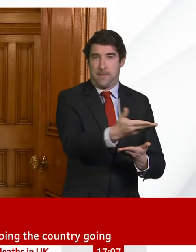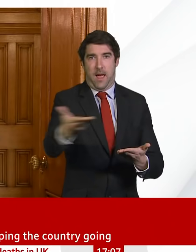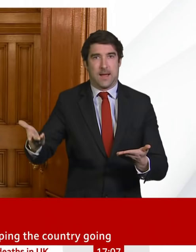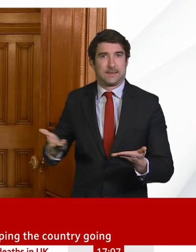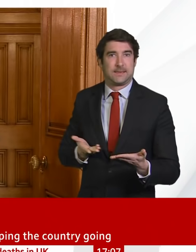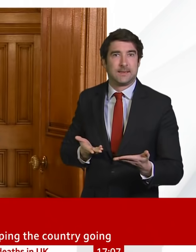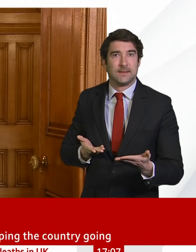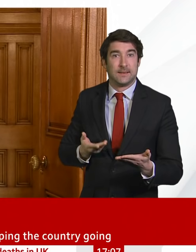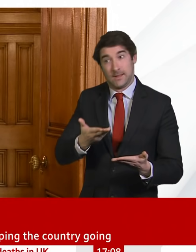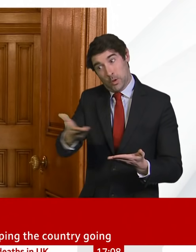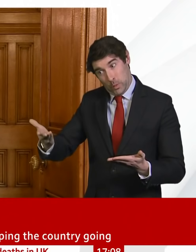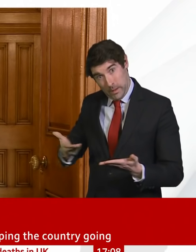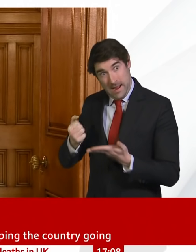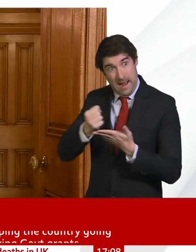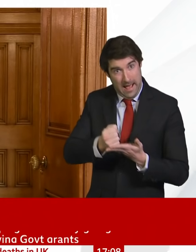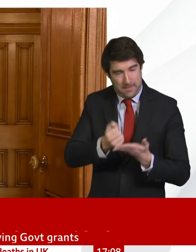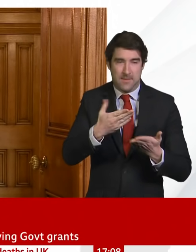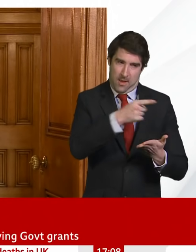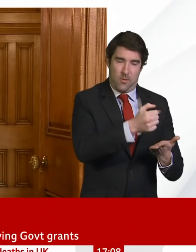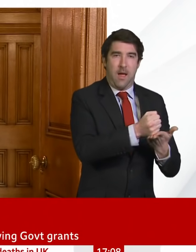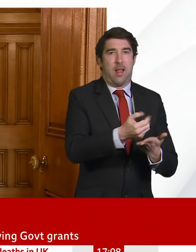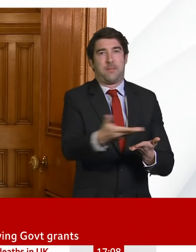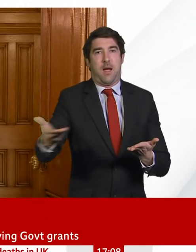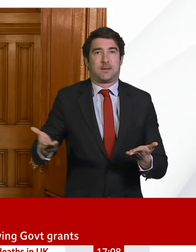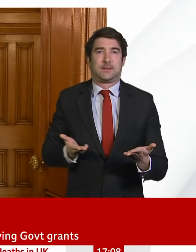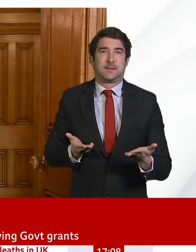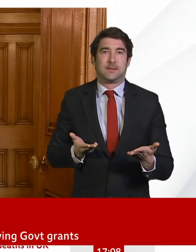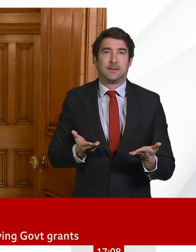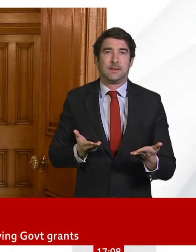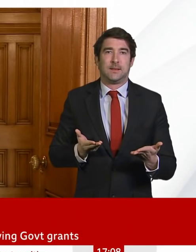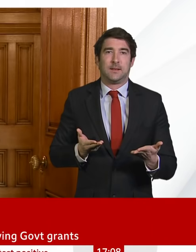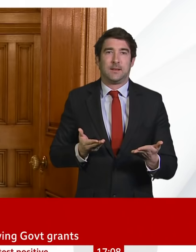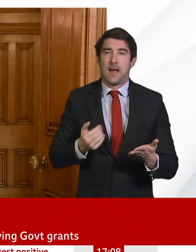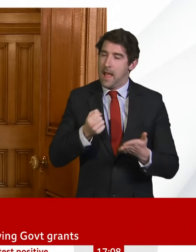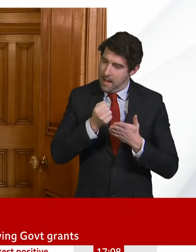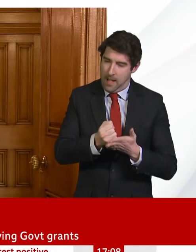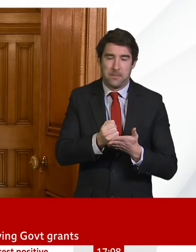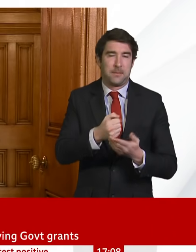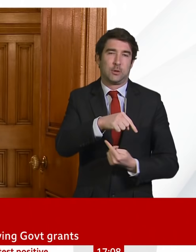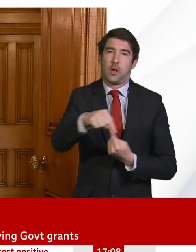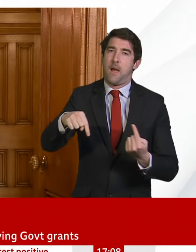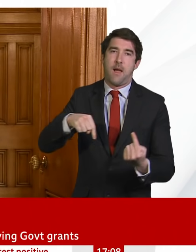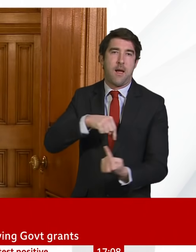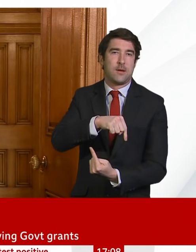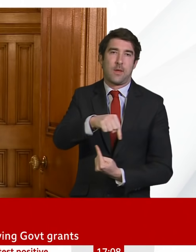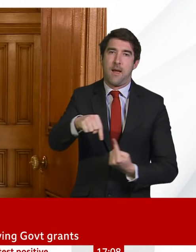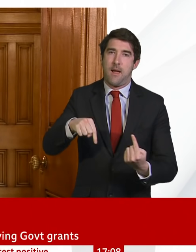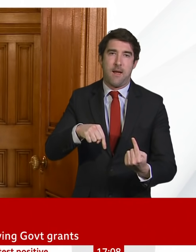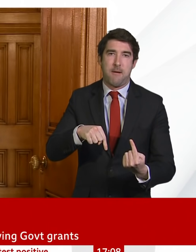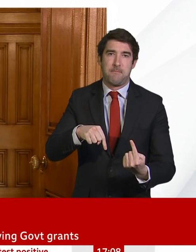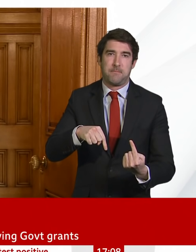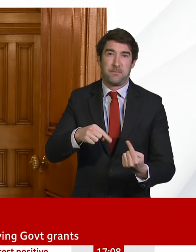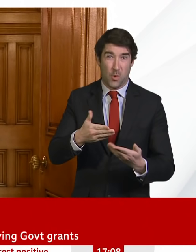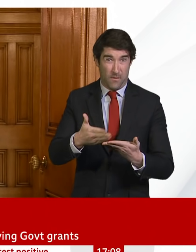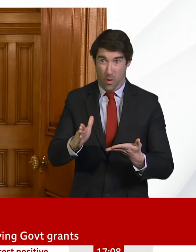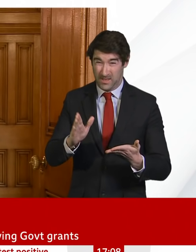Kingdom in their time of need. Of course, this is a brand new scheme, and as with all new